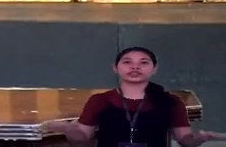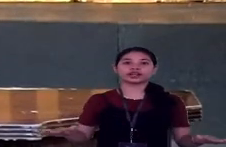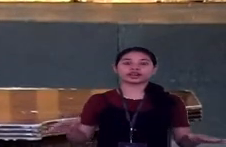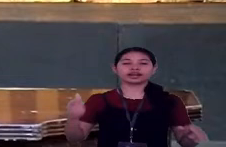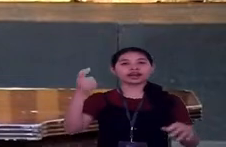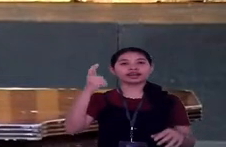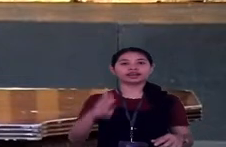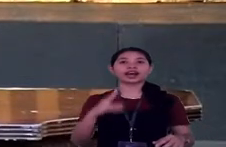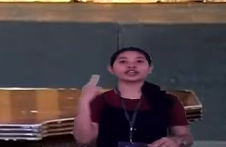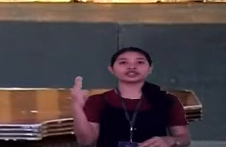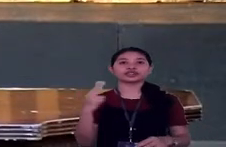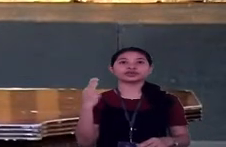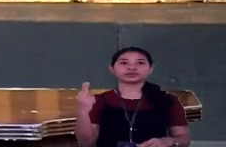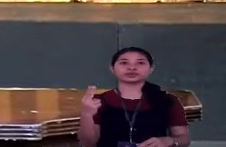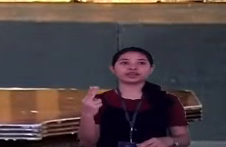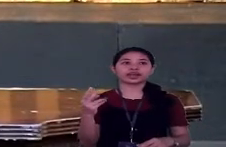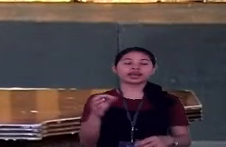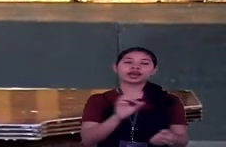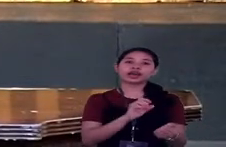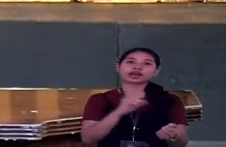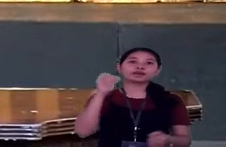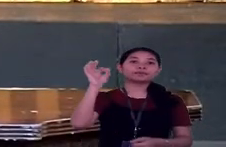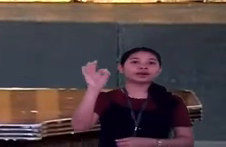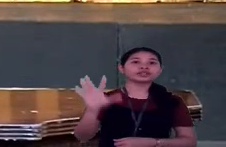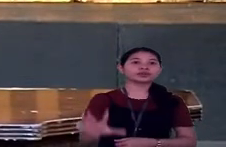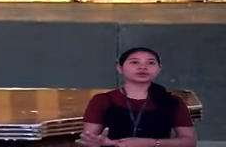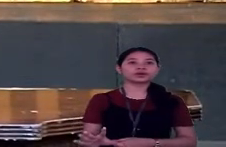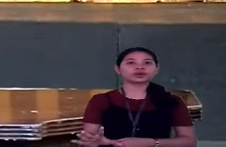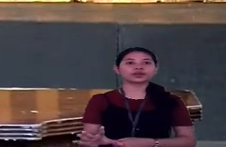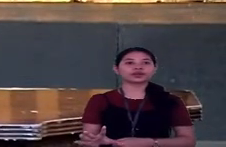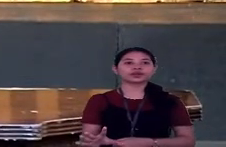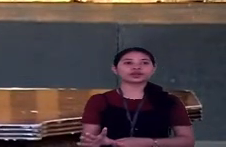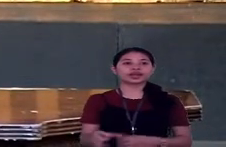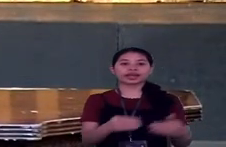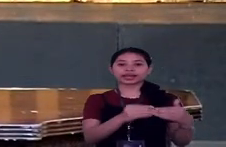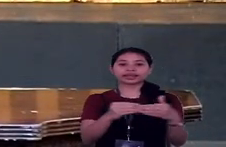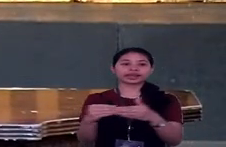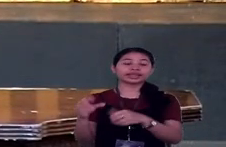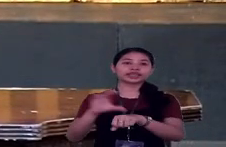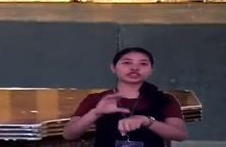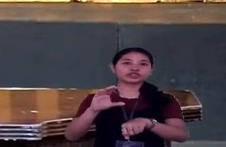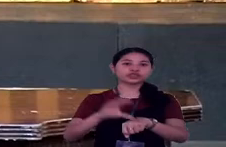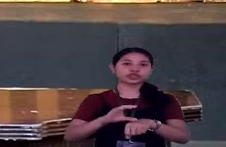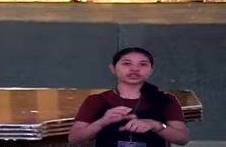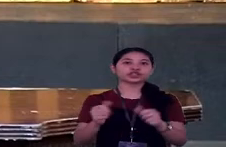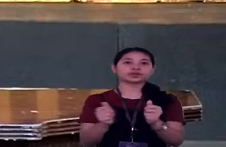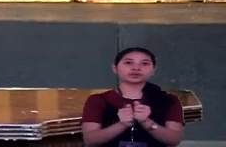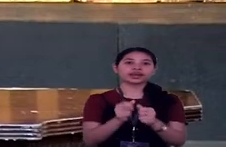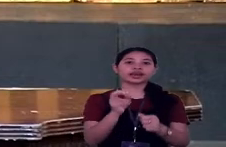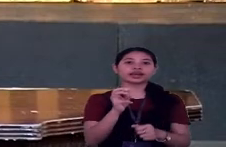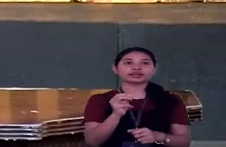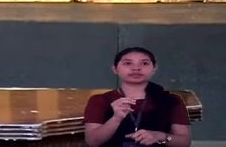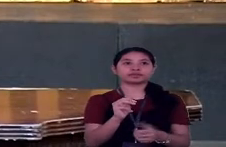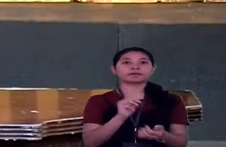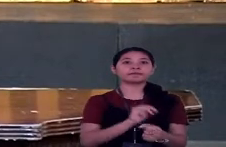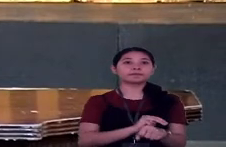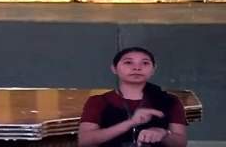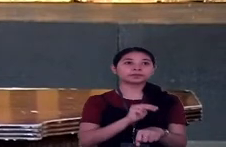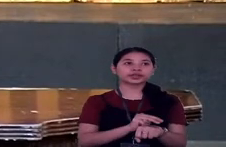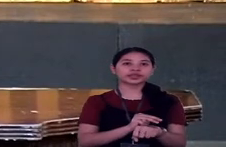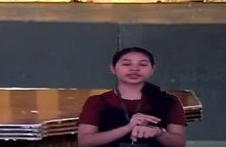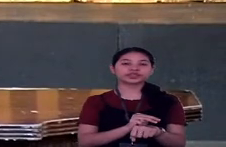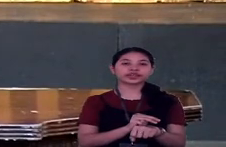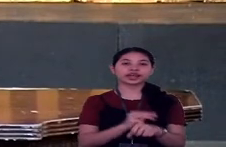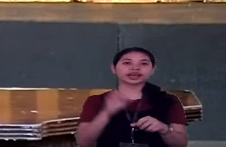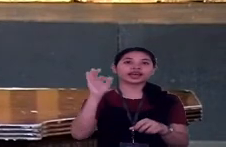has been using Pastor Ribaton and the family mightily leading the New Life Bible Baptist Church with its ministries, reaching the